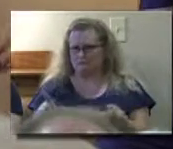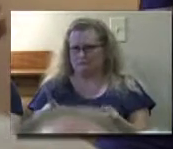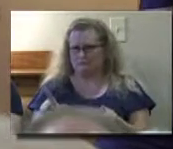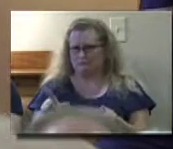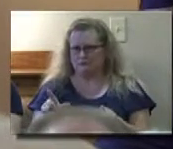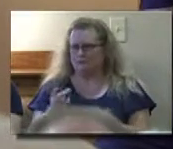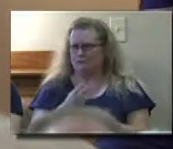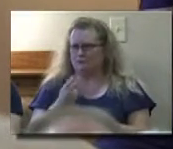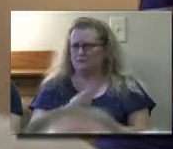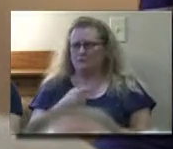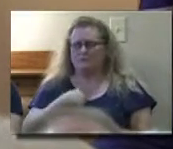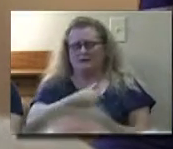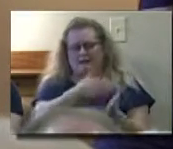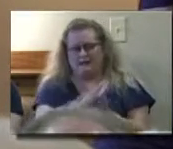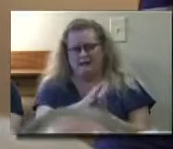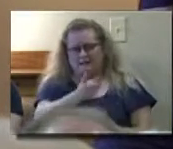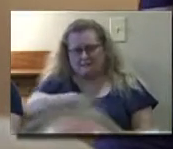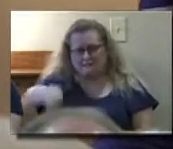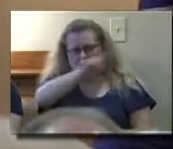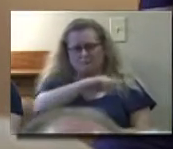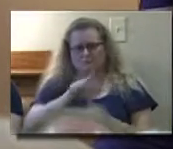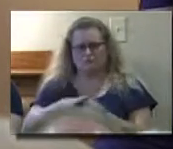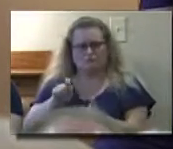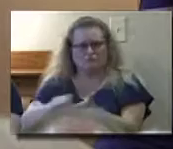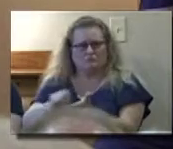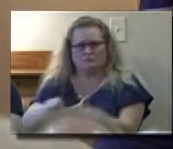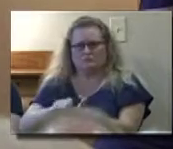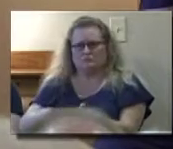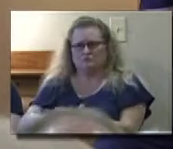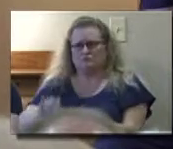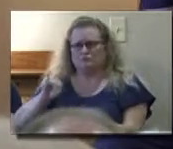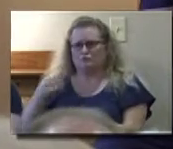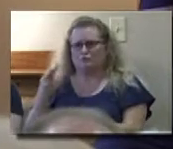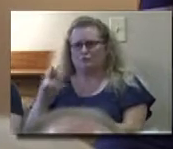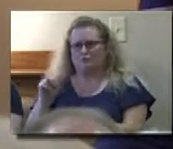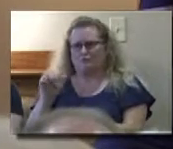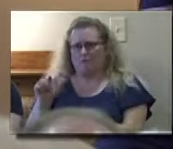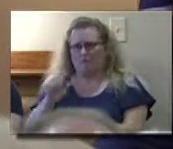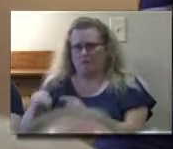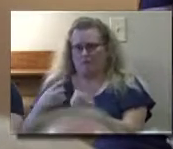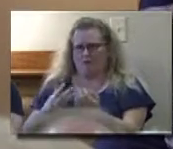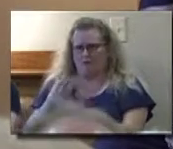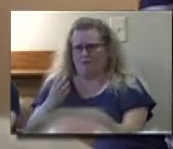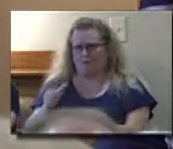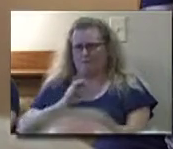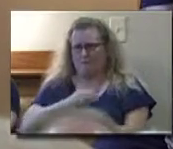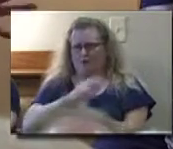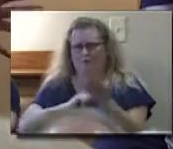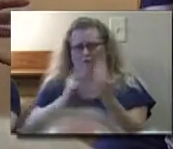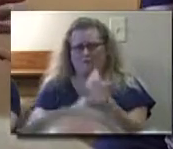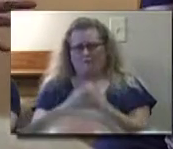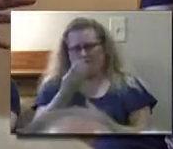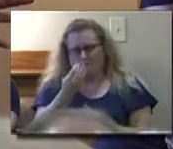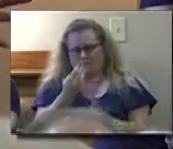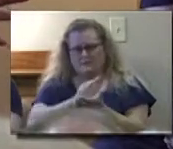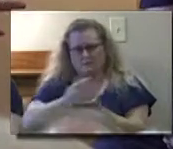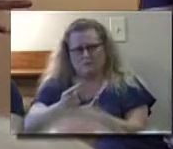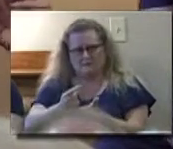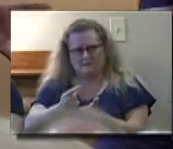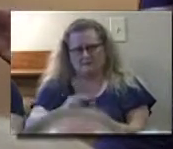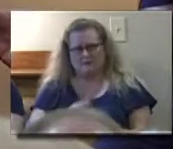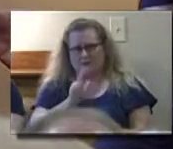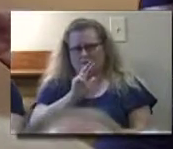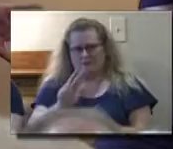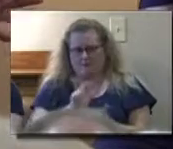We ask them to journal for the entire length of the program. It runs 14 weeks, 3 hours,